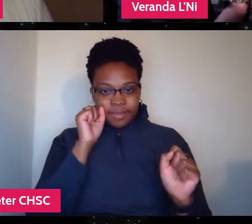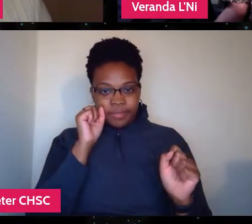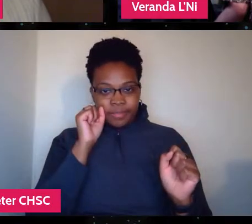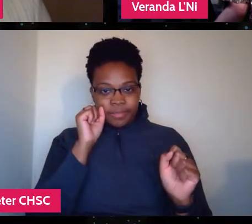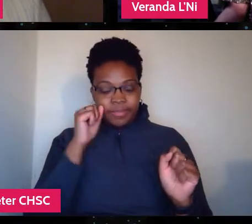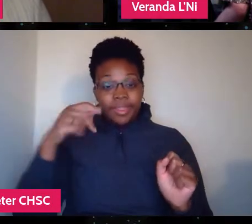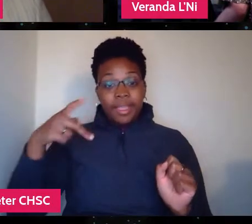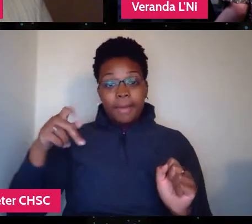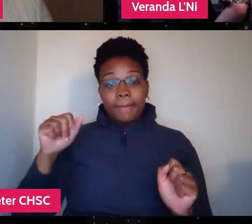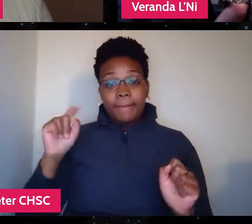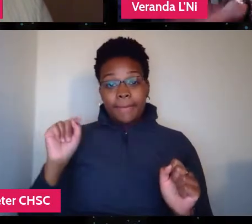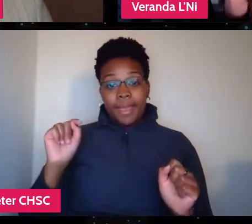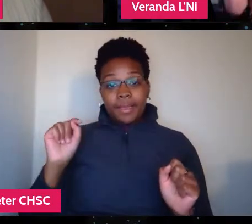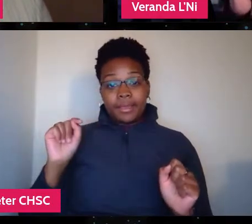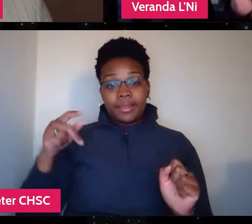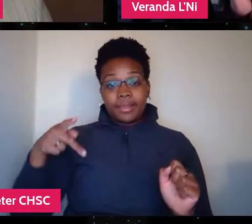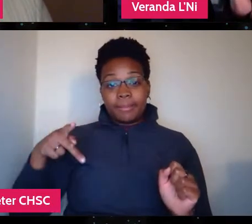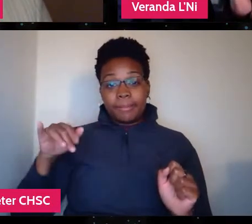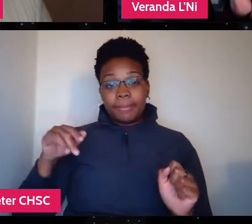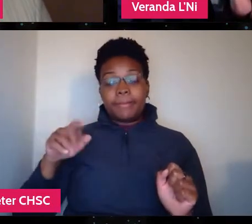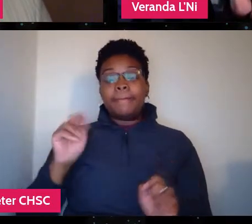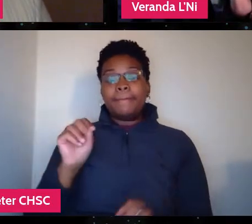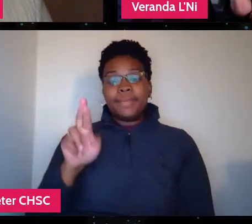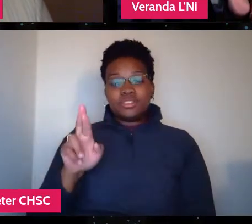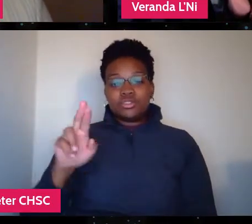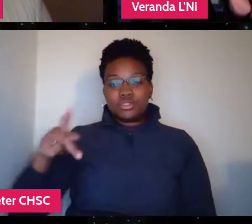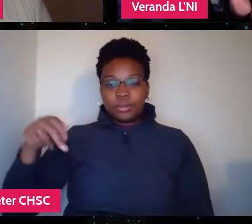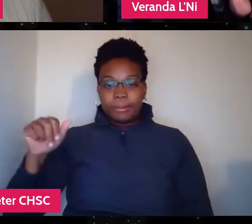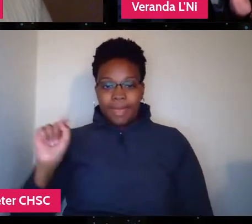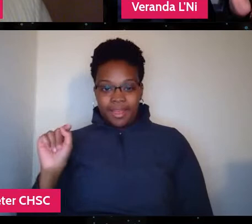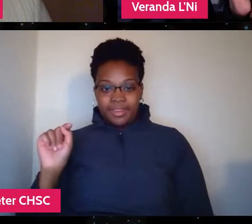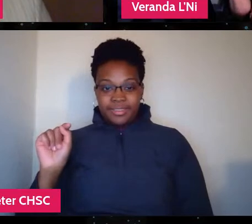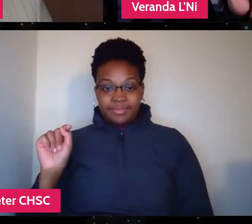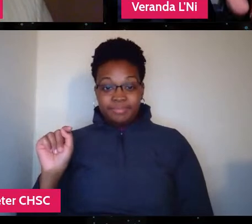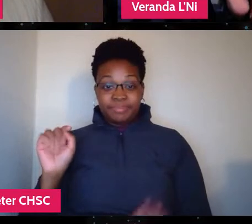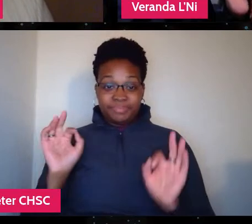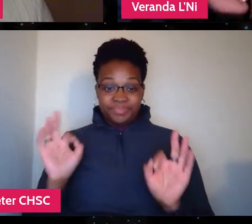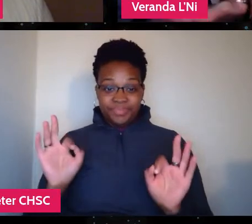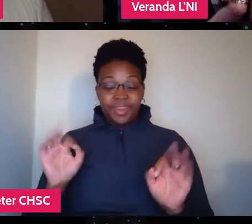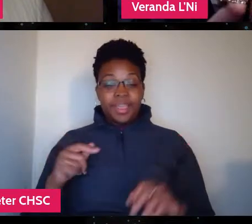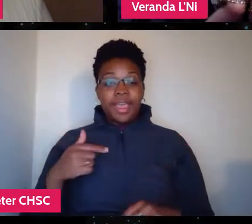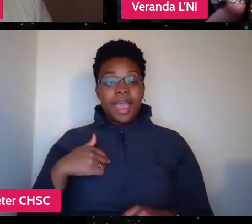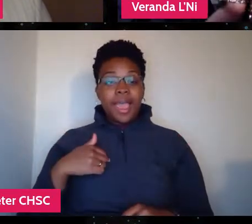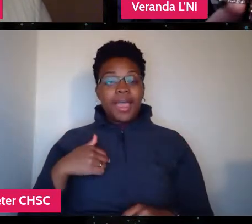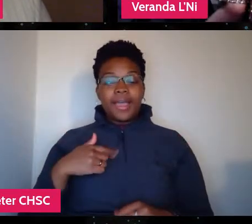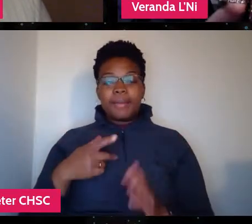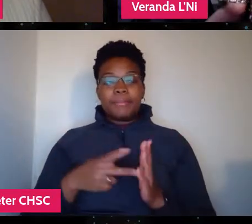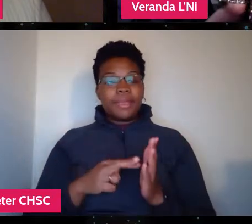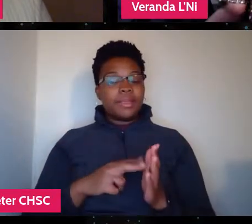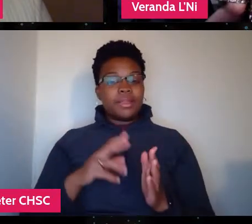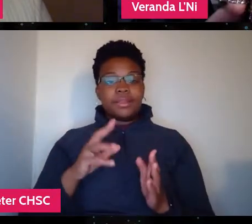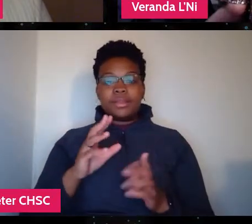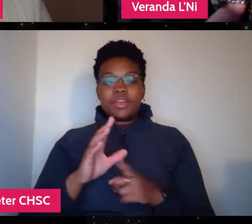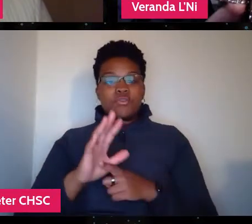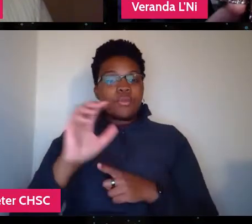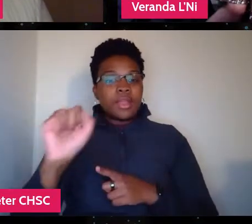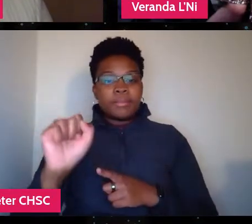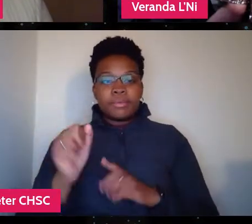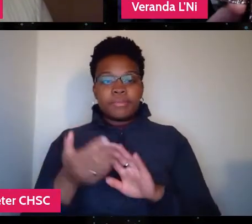Pat Pitzenbarger, Mr. Pat. Okay, I mean, such an incredible and sure to